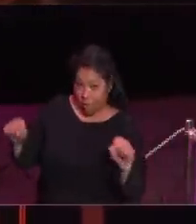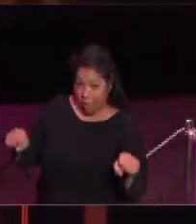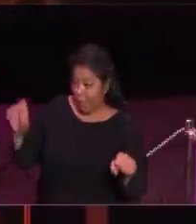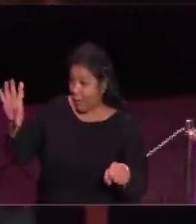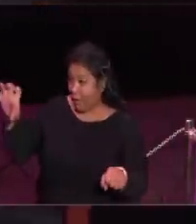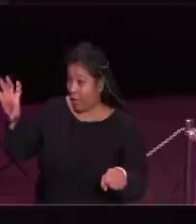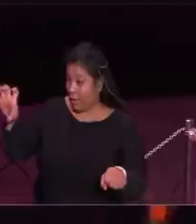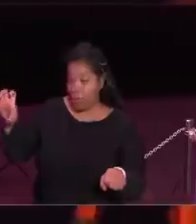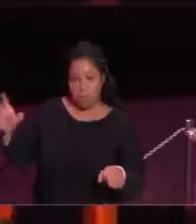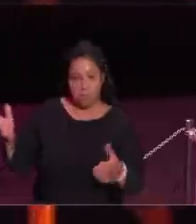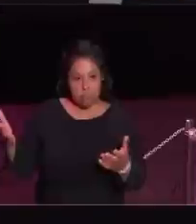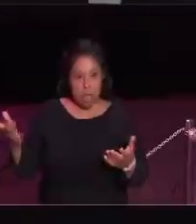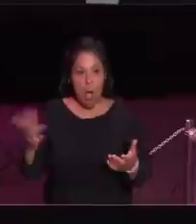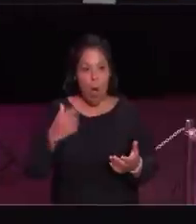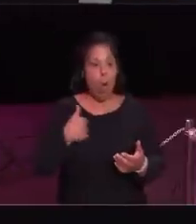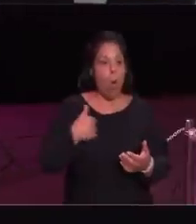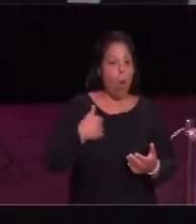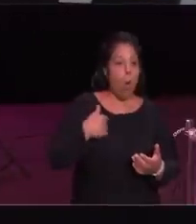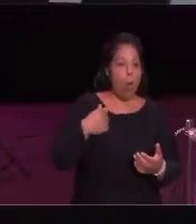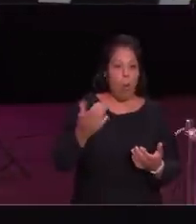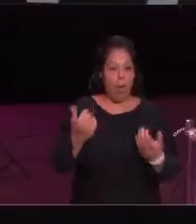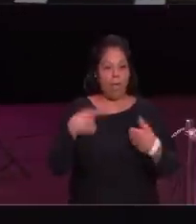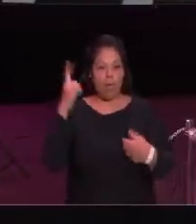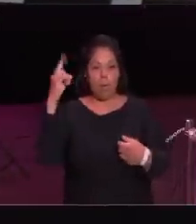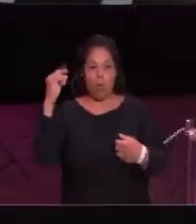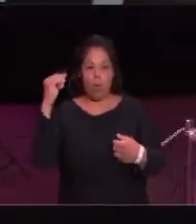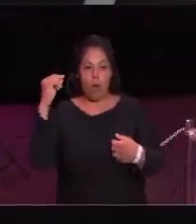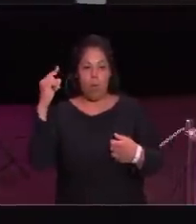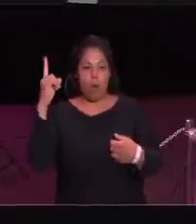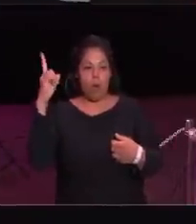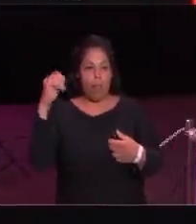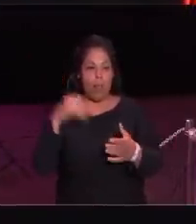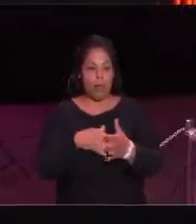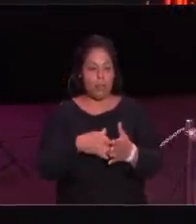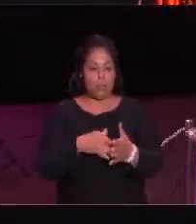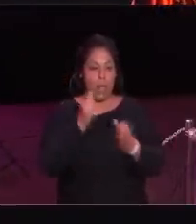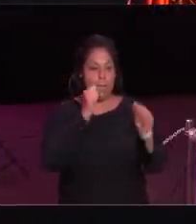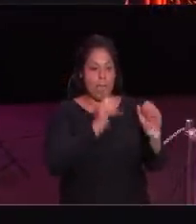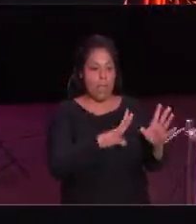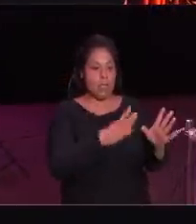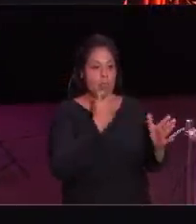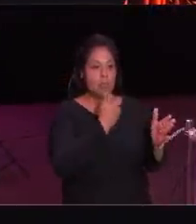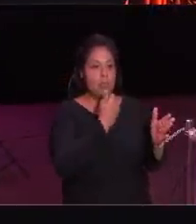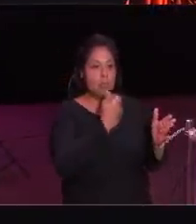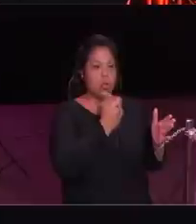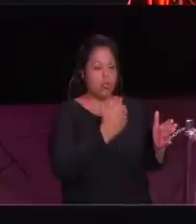comes another brother. God bless you. God bless you, Pastor. Thank you so much.